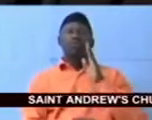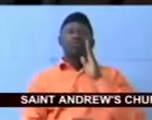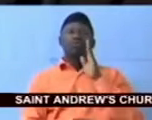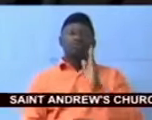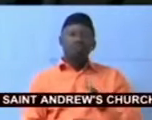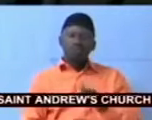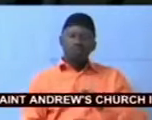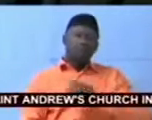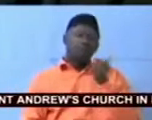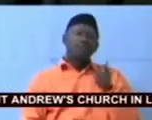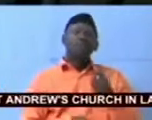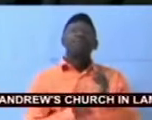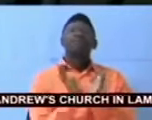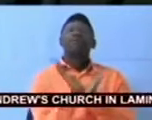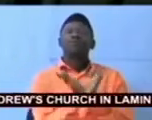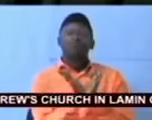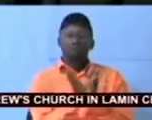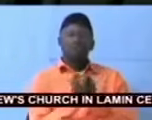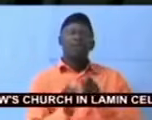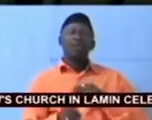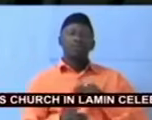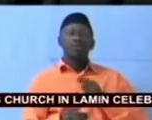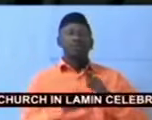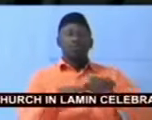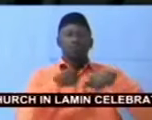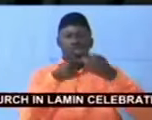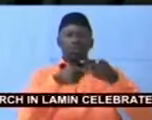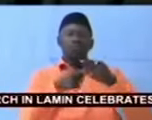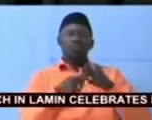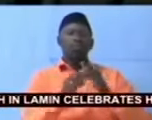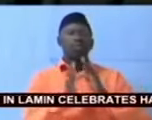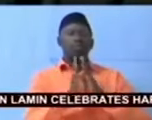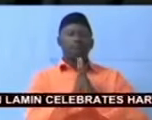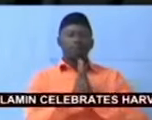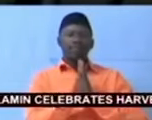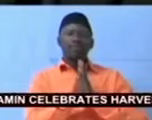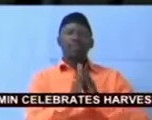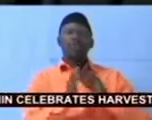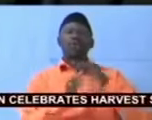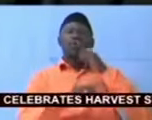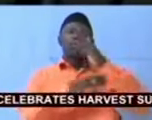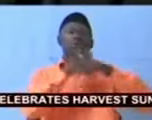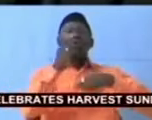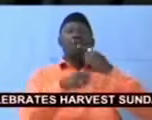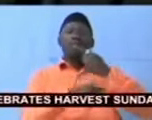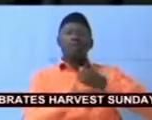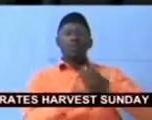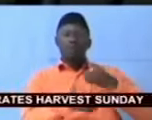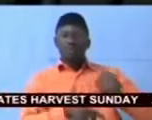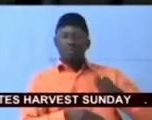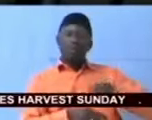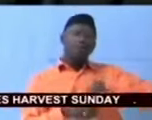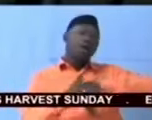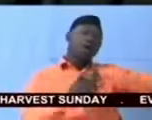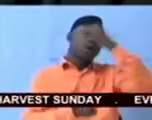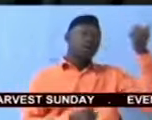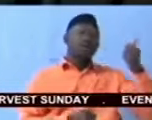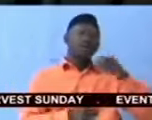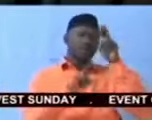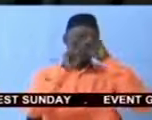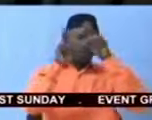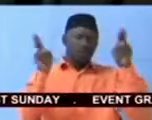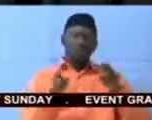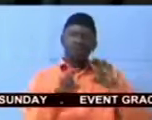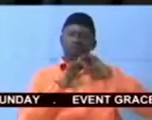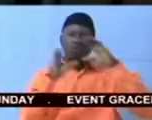pray for the population, the diaspora, and the international community as well. That, Lord, we